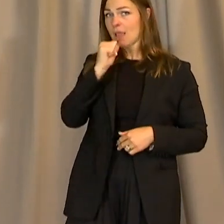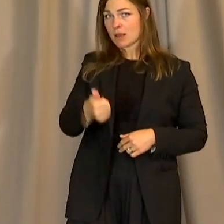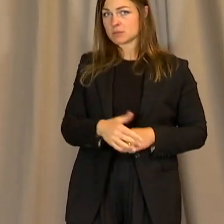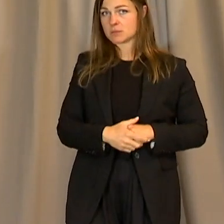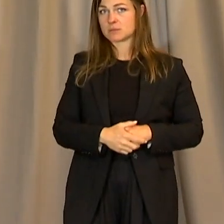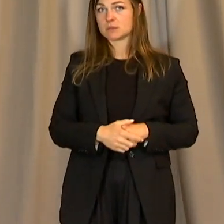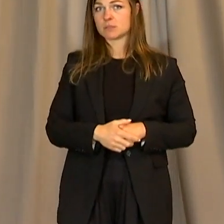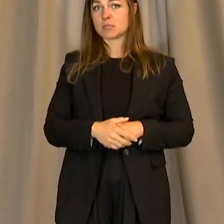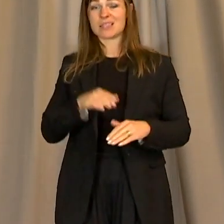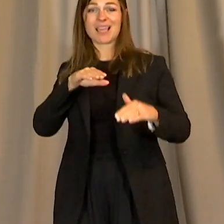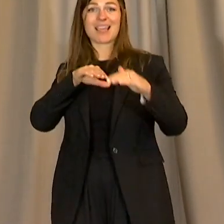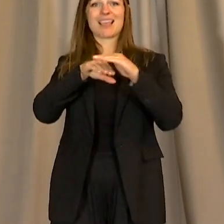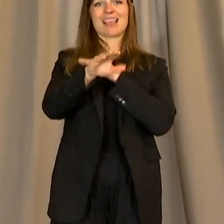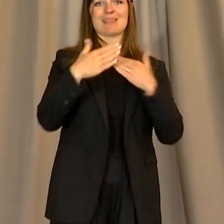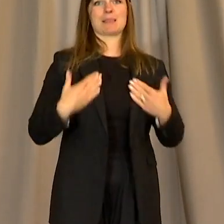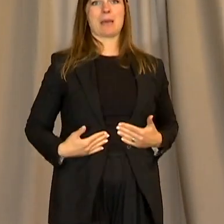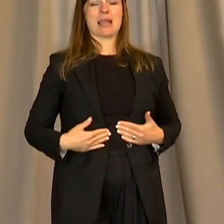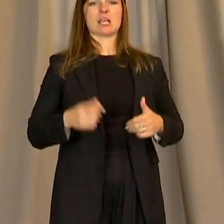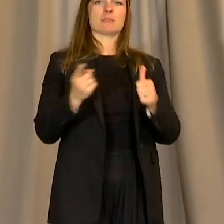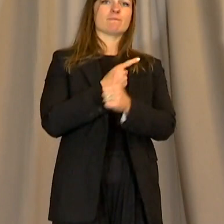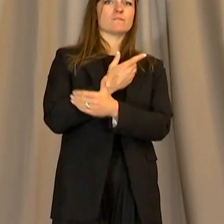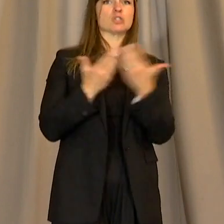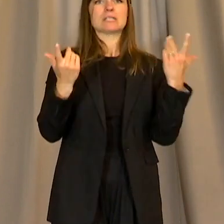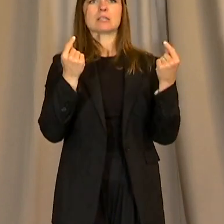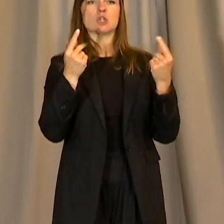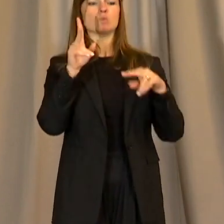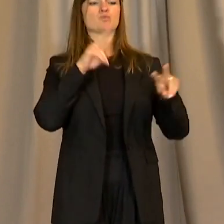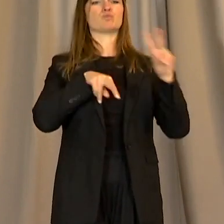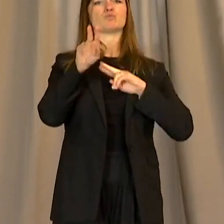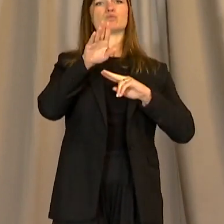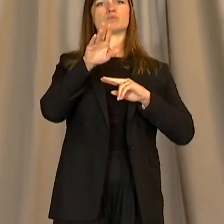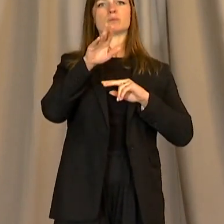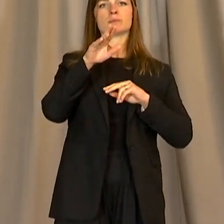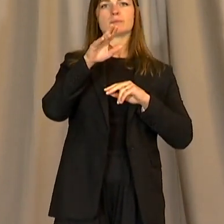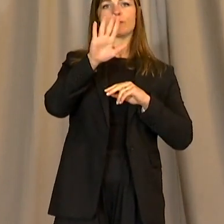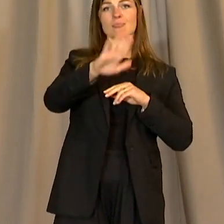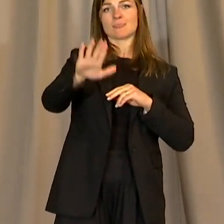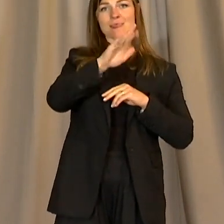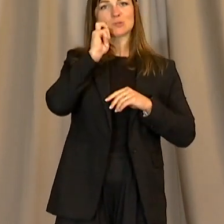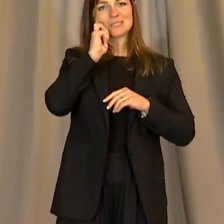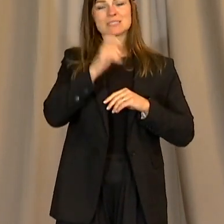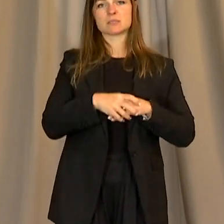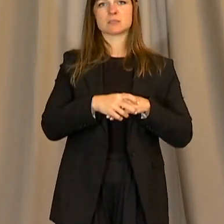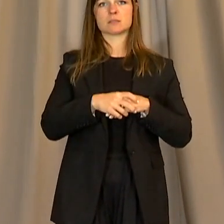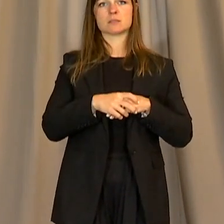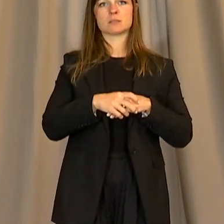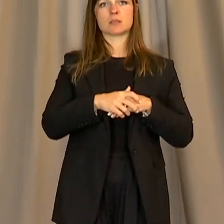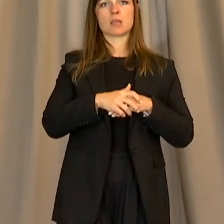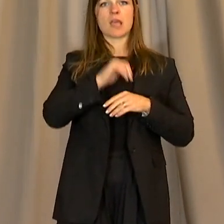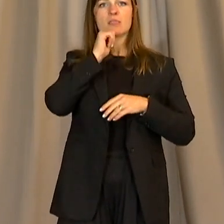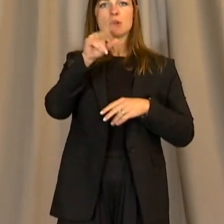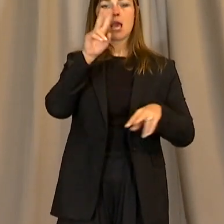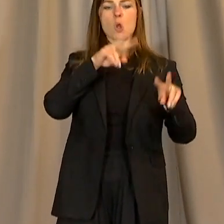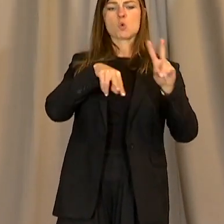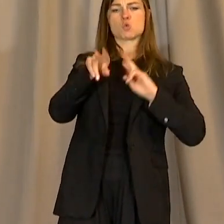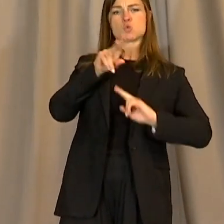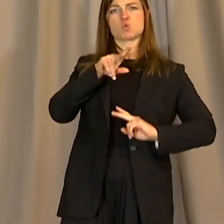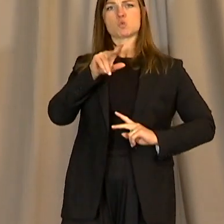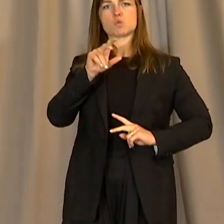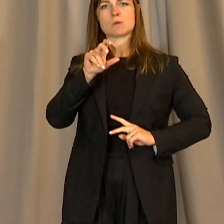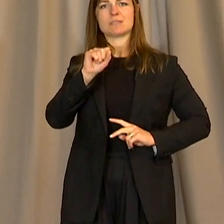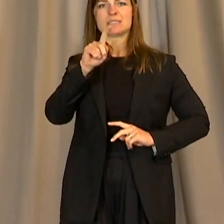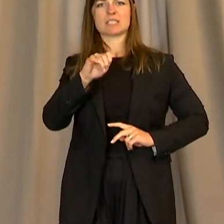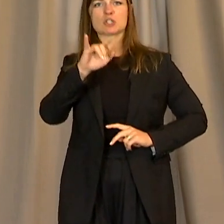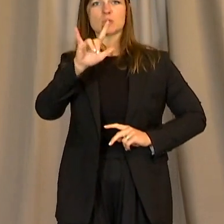not a scan of their skin. They're not hypersexualized in that way.